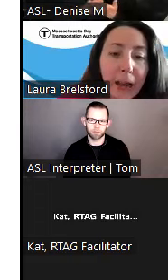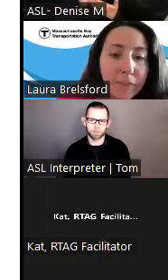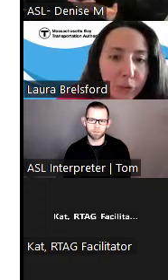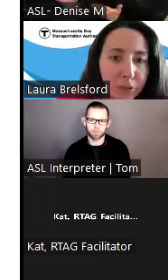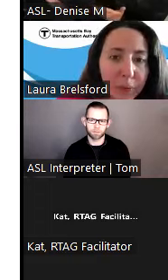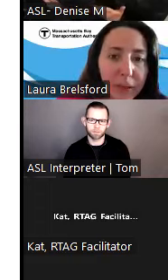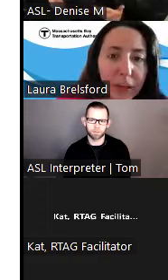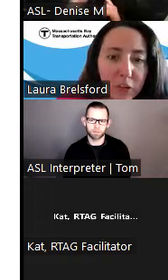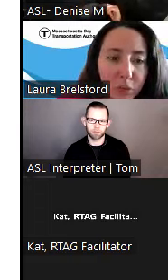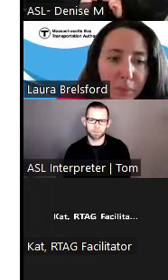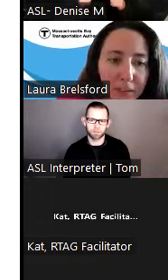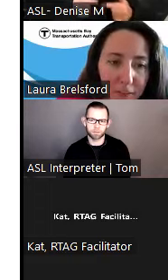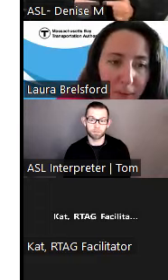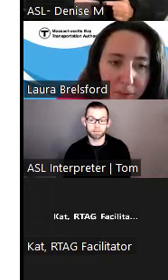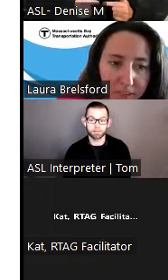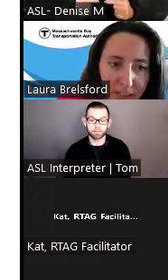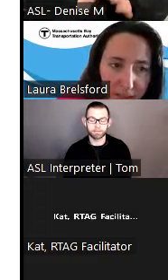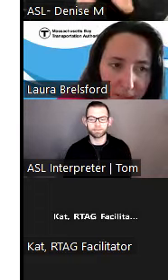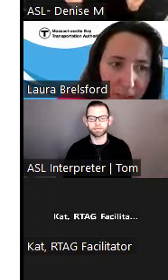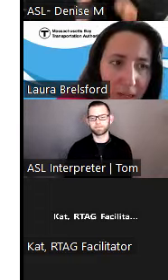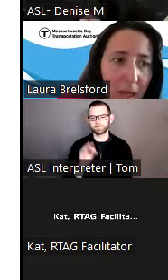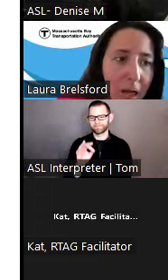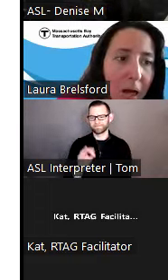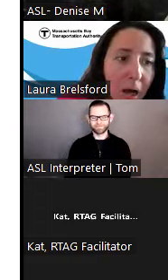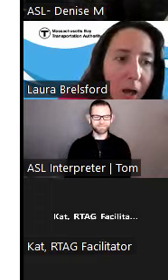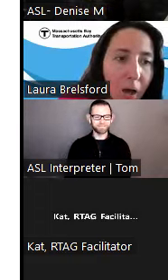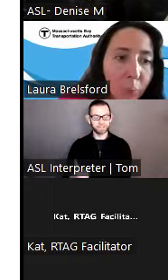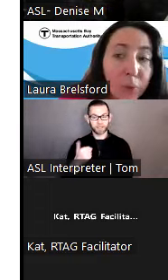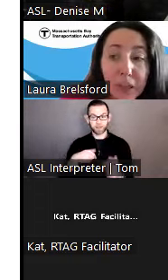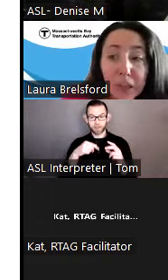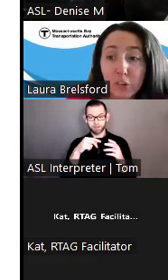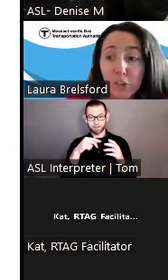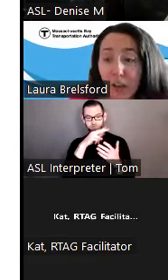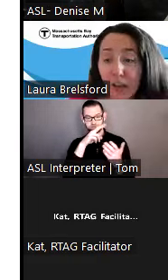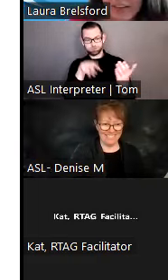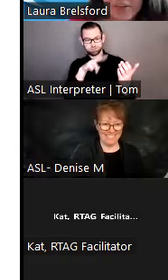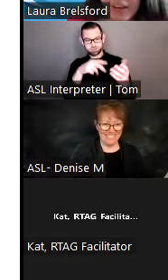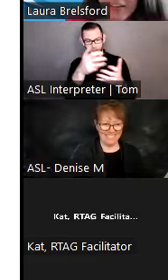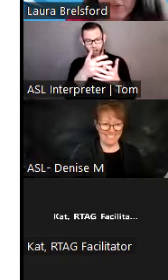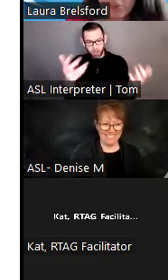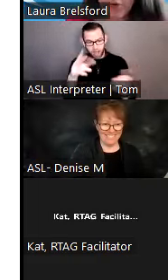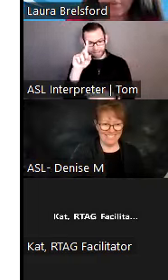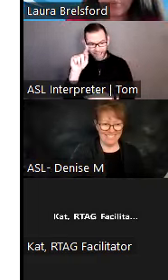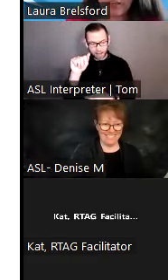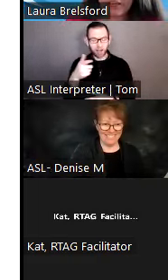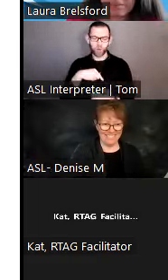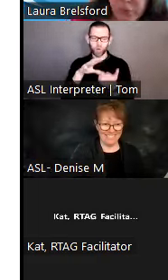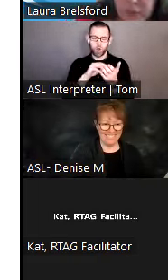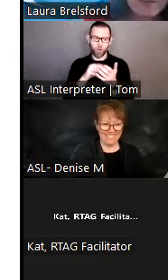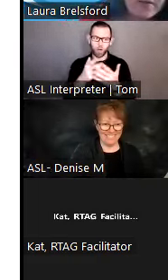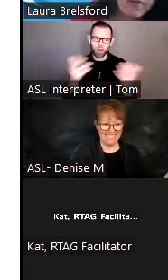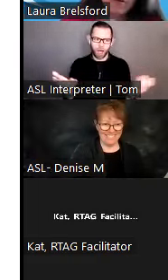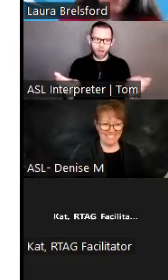And after reviewing a tremendous amount of data, we learned a lot, and the findings were pretty